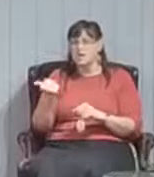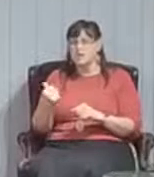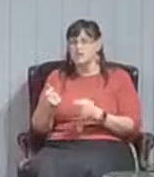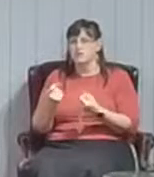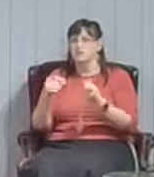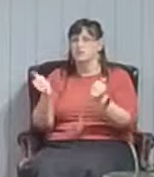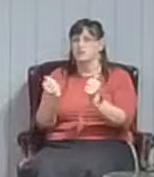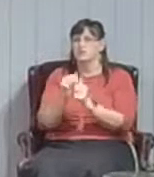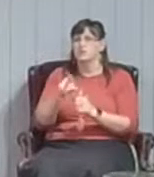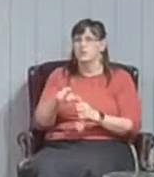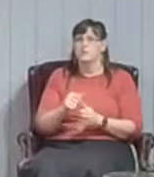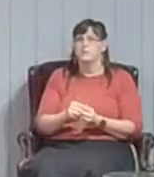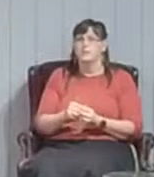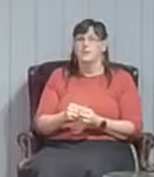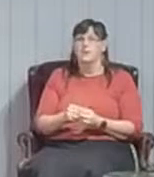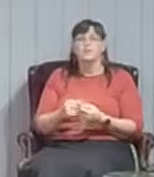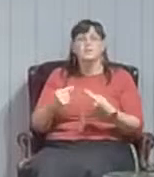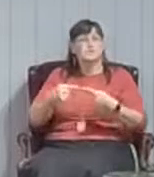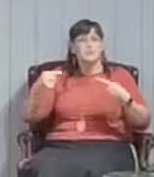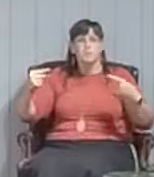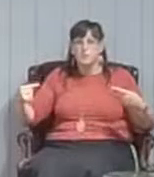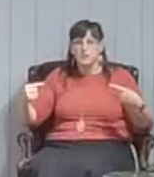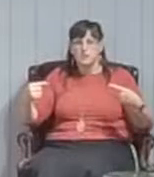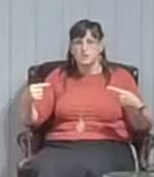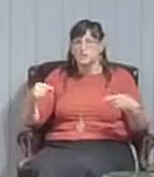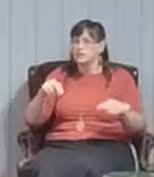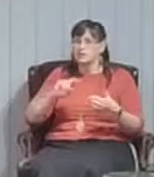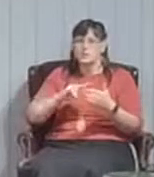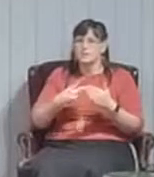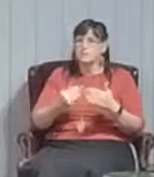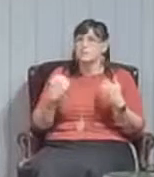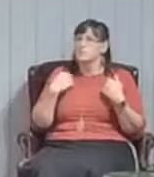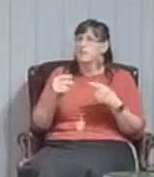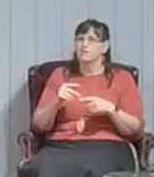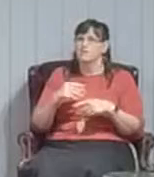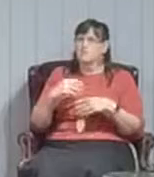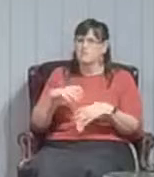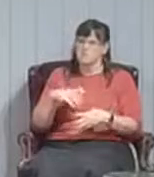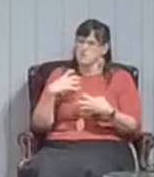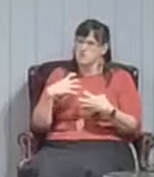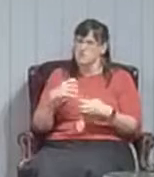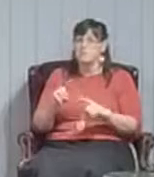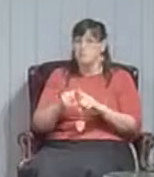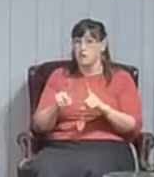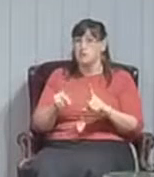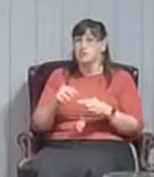don't think separation means you have to be unkind, but it does mean that you have nothing to do